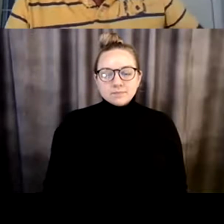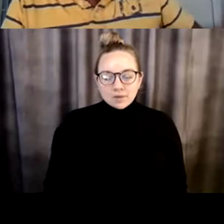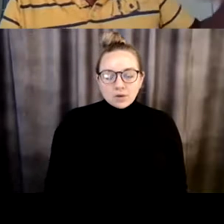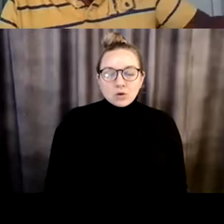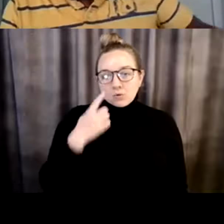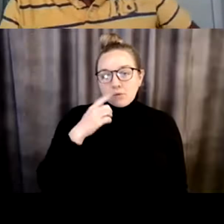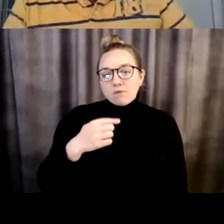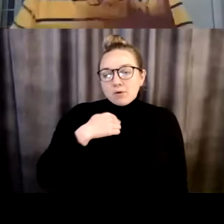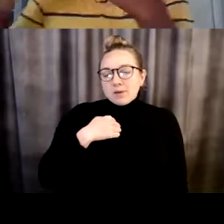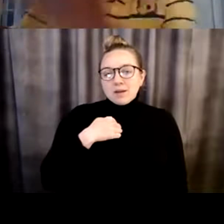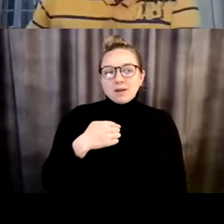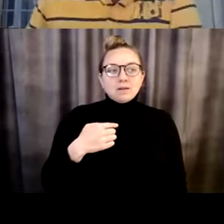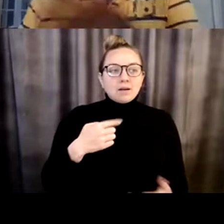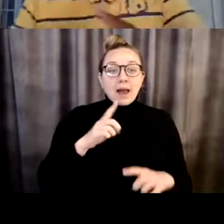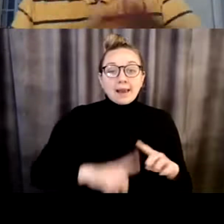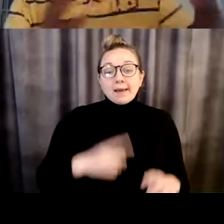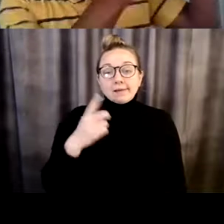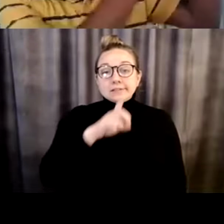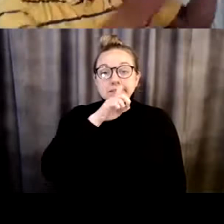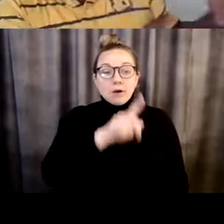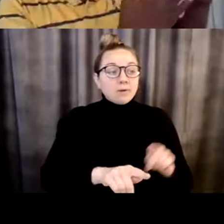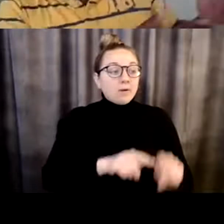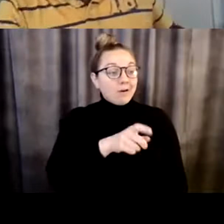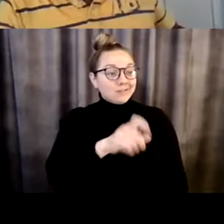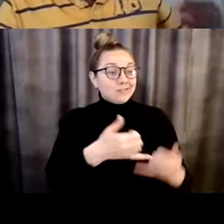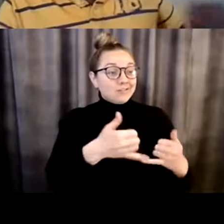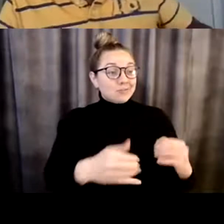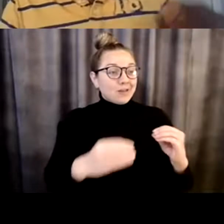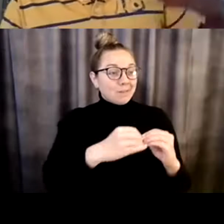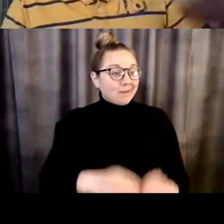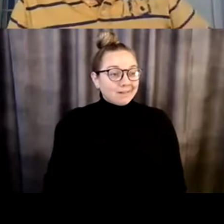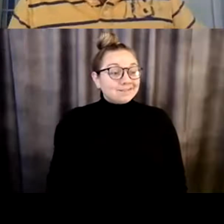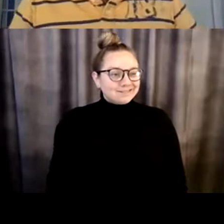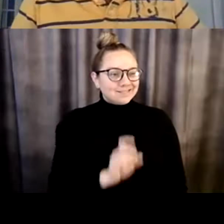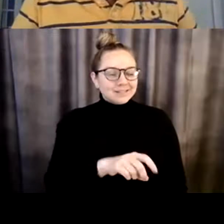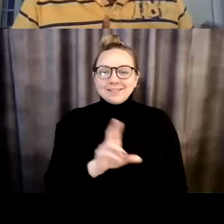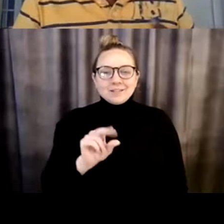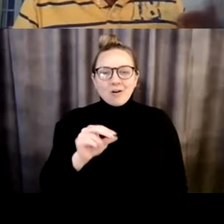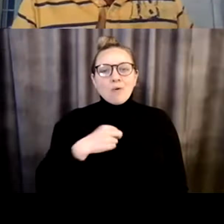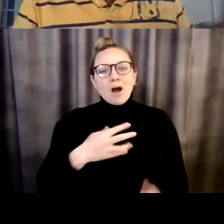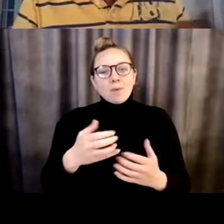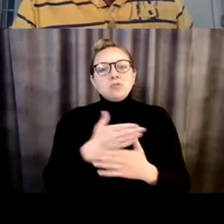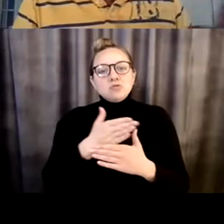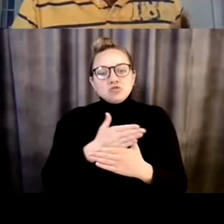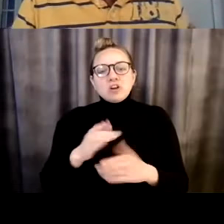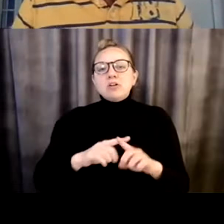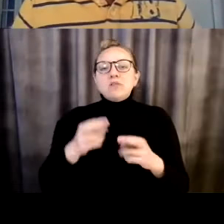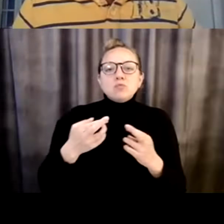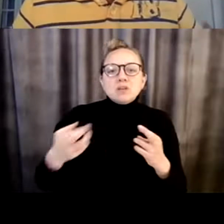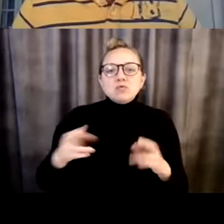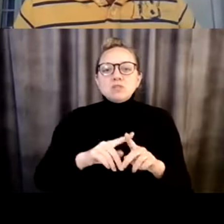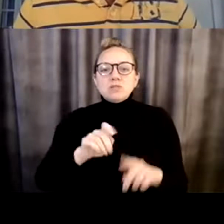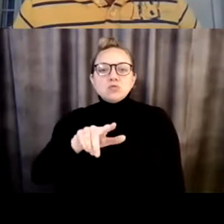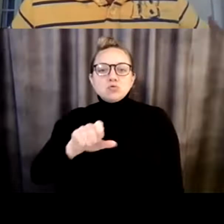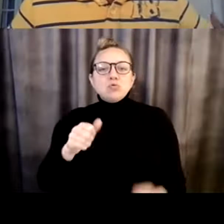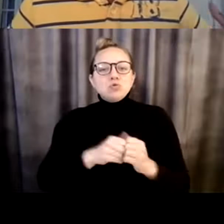can play more by doing this. You can play this game. I'm going to show you these tools and these skills that you can take this to your home, your church, your community, your school,